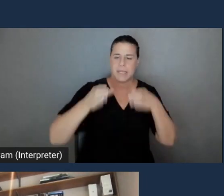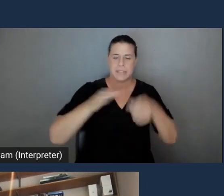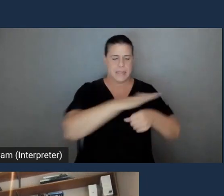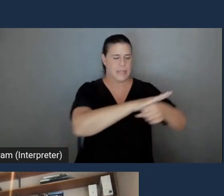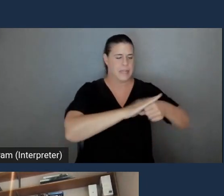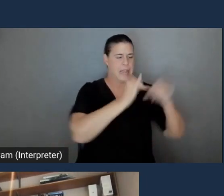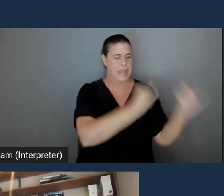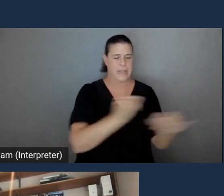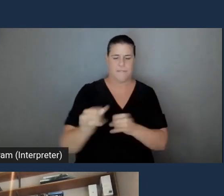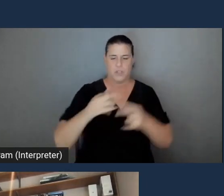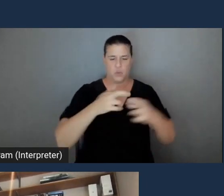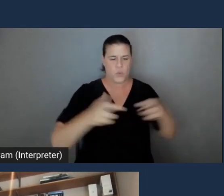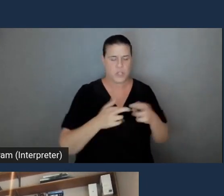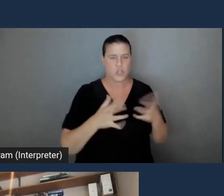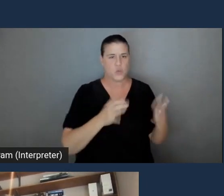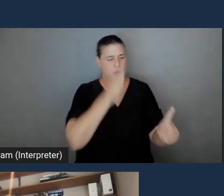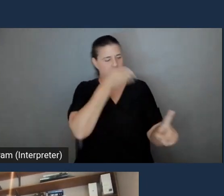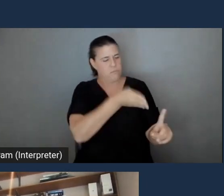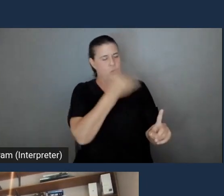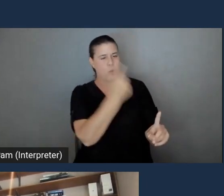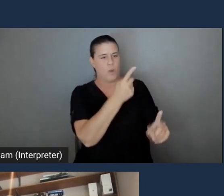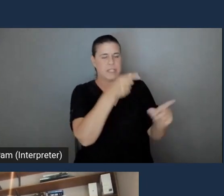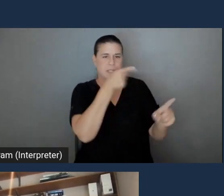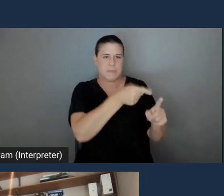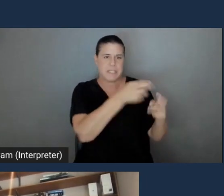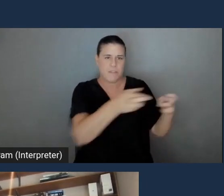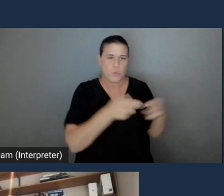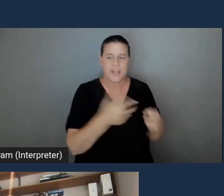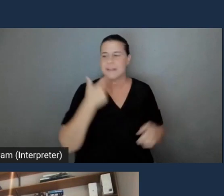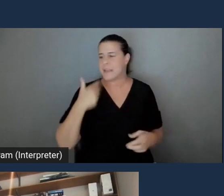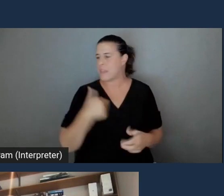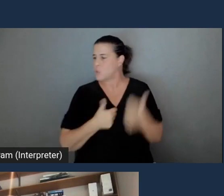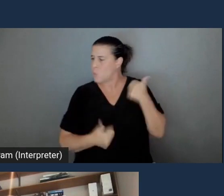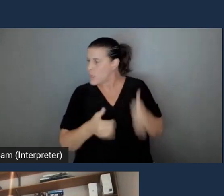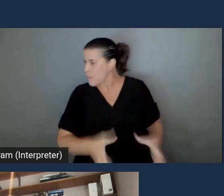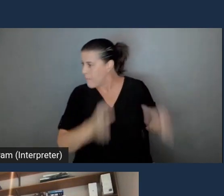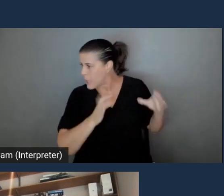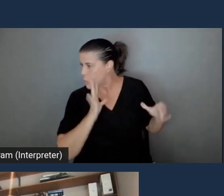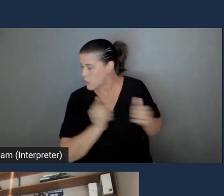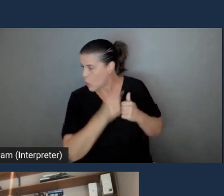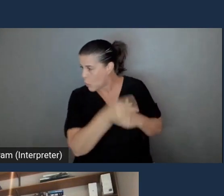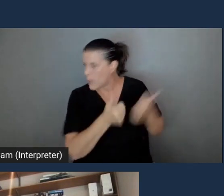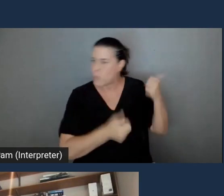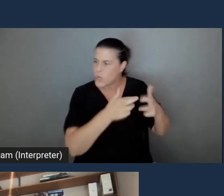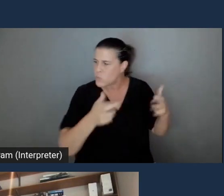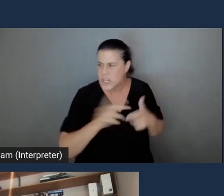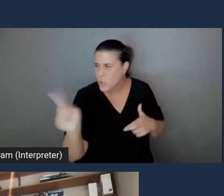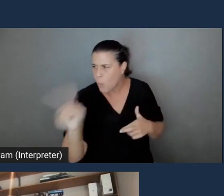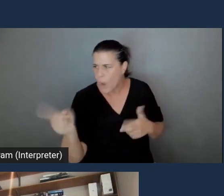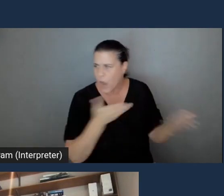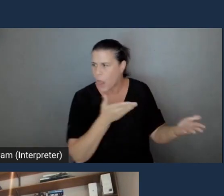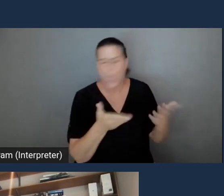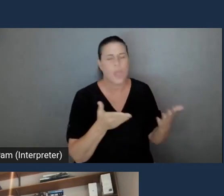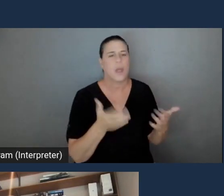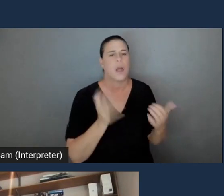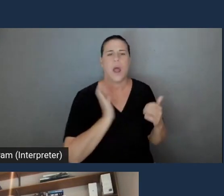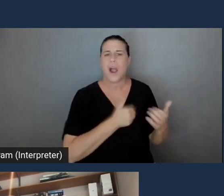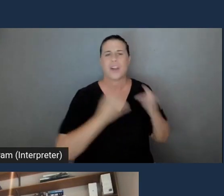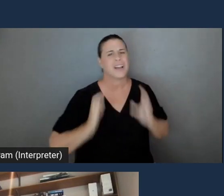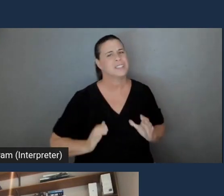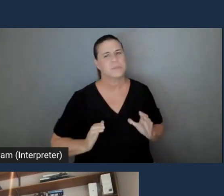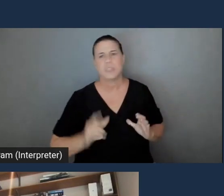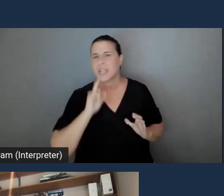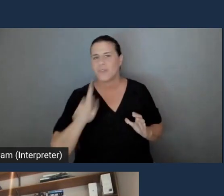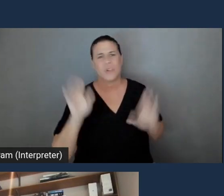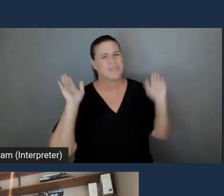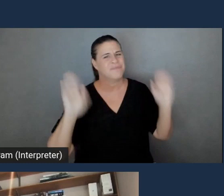wanted to talk to a bucket in a region, you had to tell us which bucket you wanted to talk to and which region that bucket was in. And our customers have really kind of grown